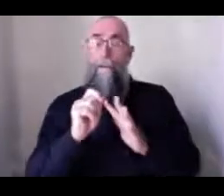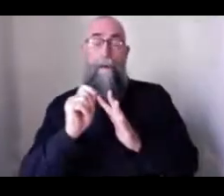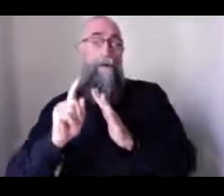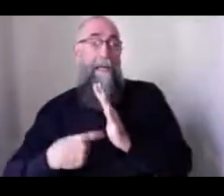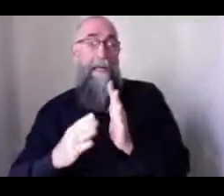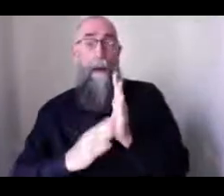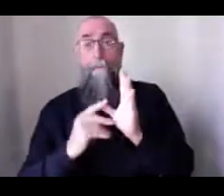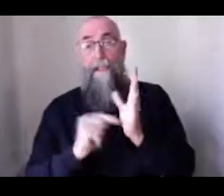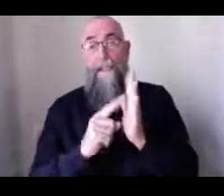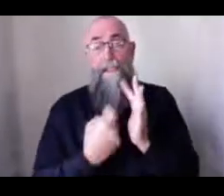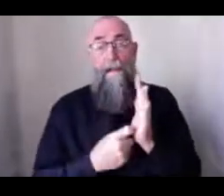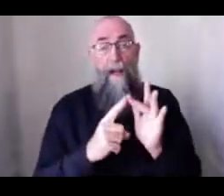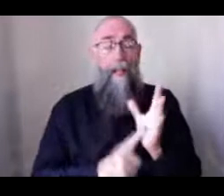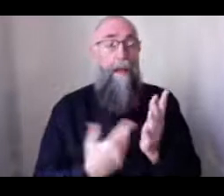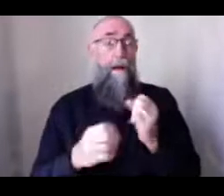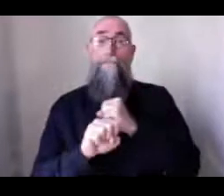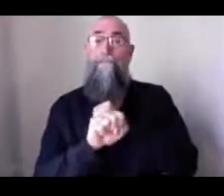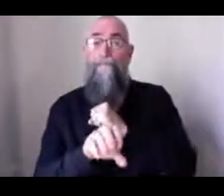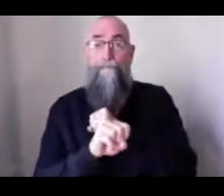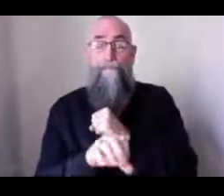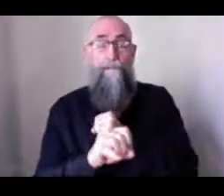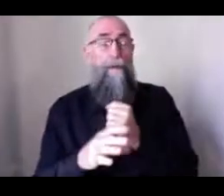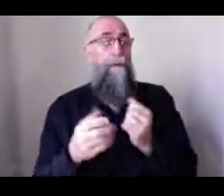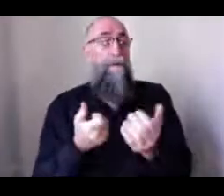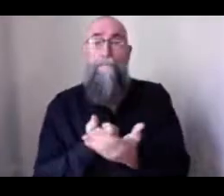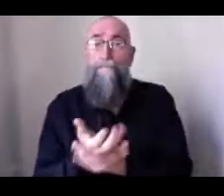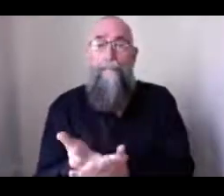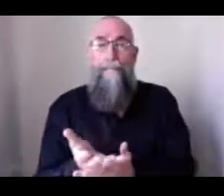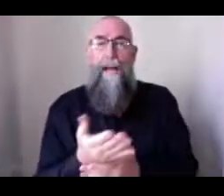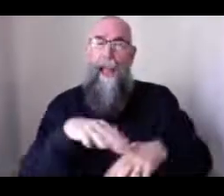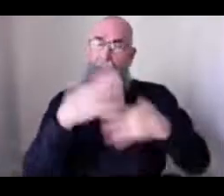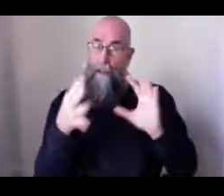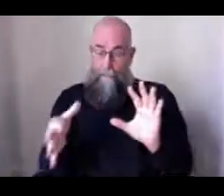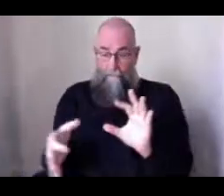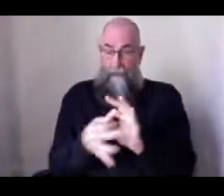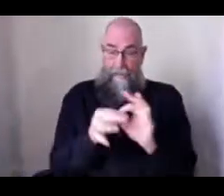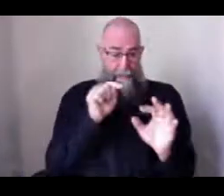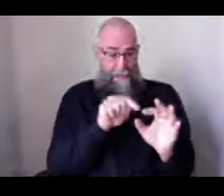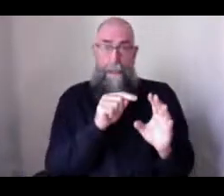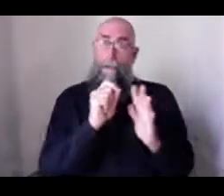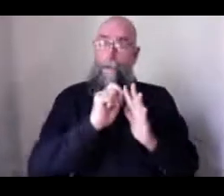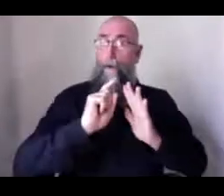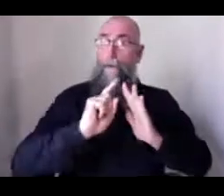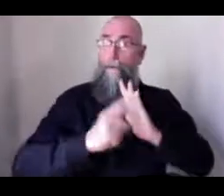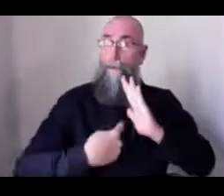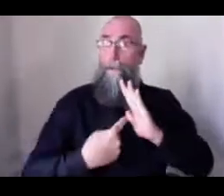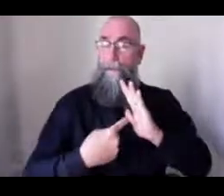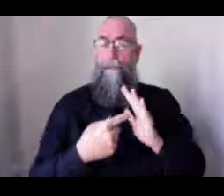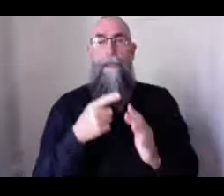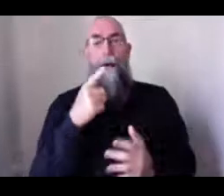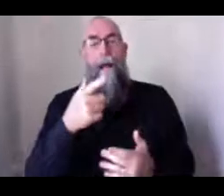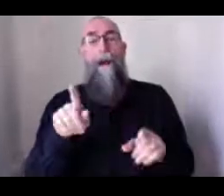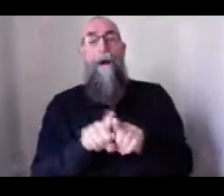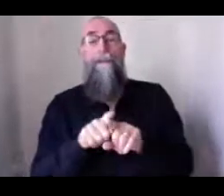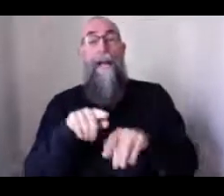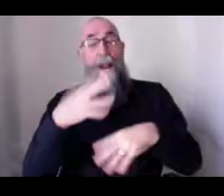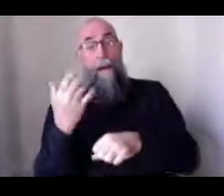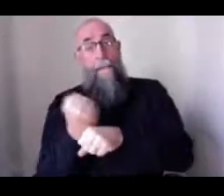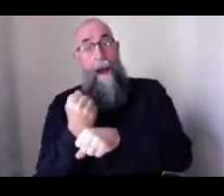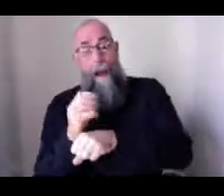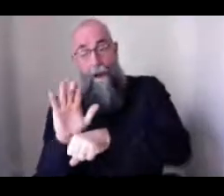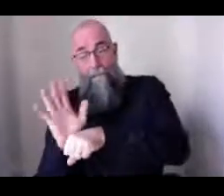your marketing costs, a range of things related to that project. And as discussed before, screen or filmmaking projects